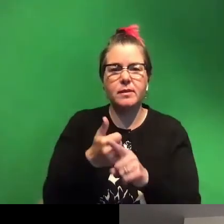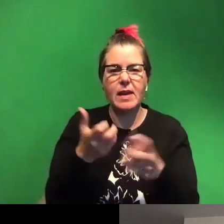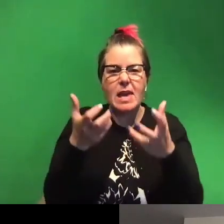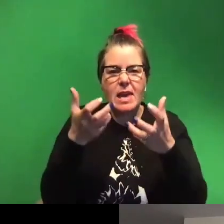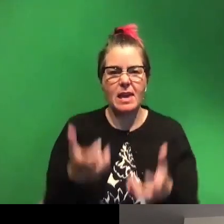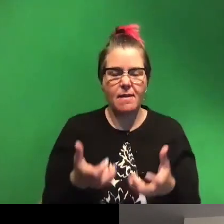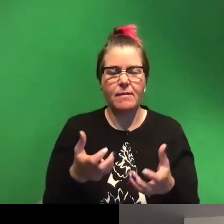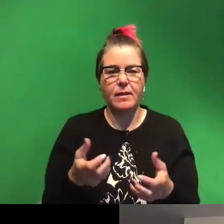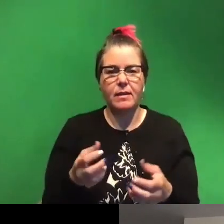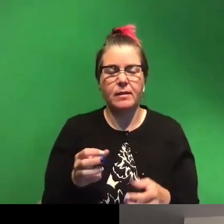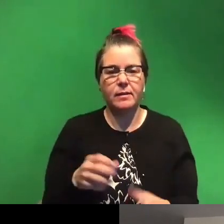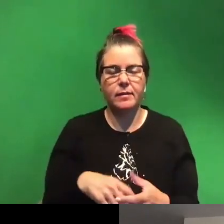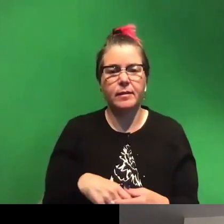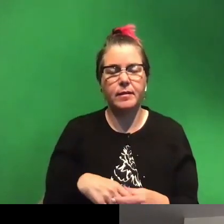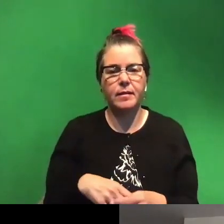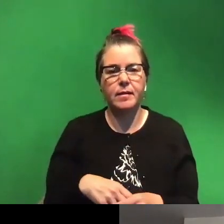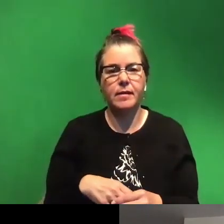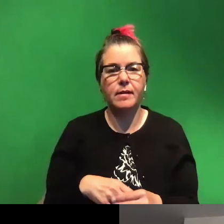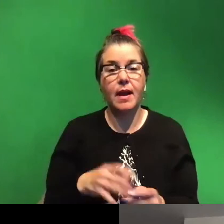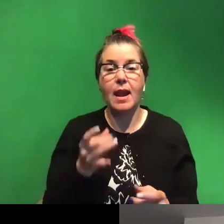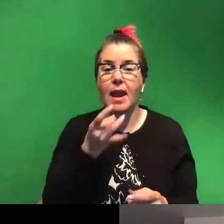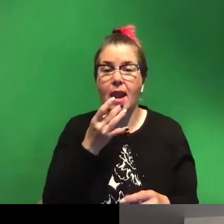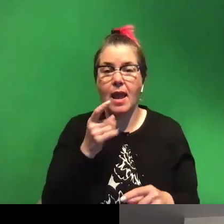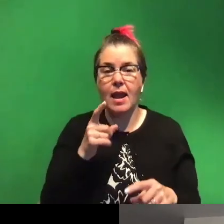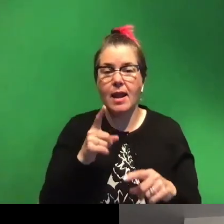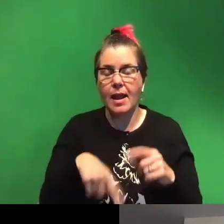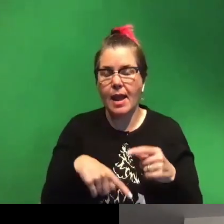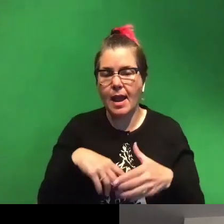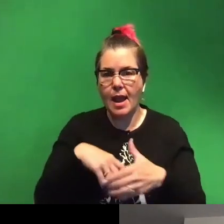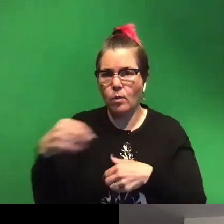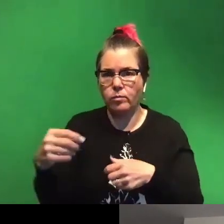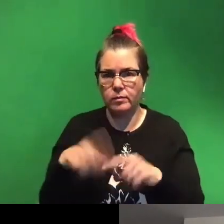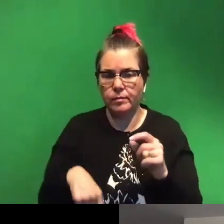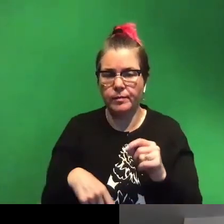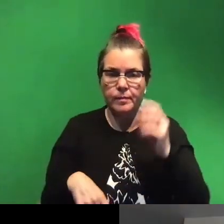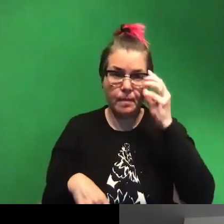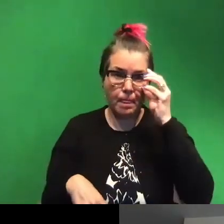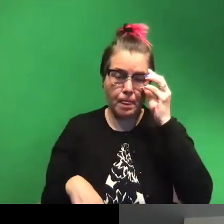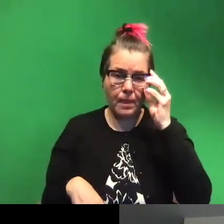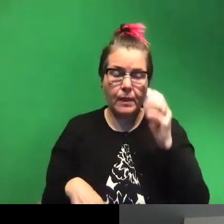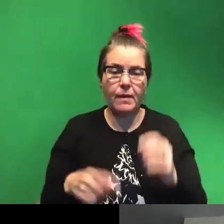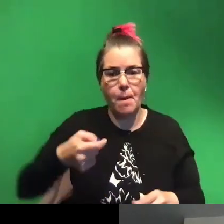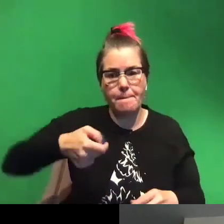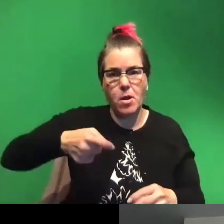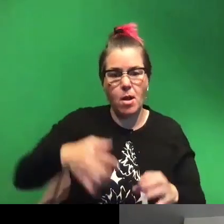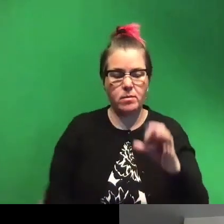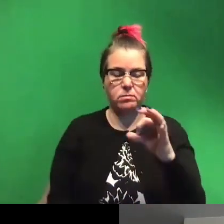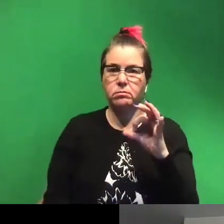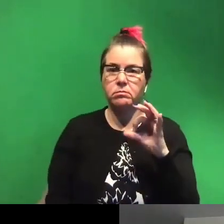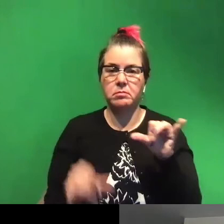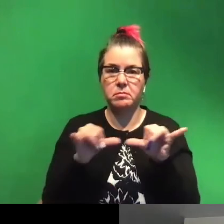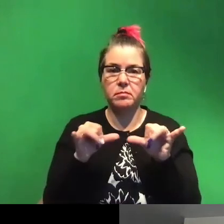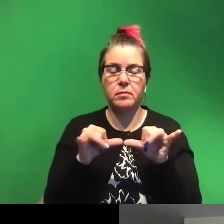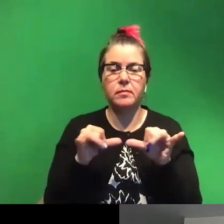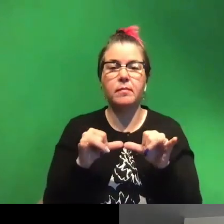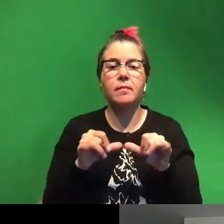that the light cannot escape basically from it. If the marble is this size, but it